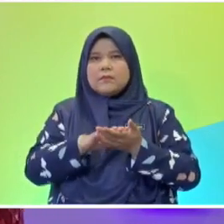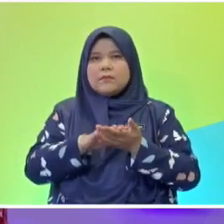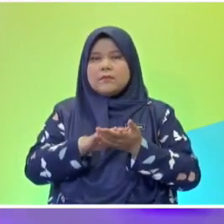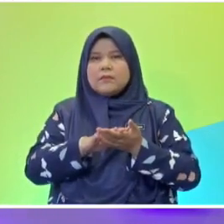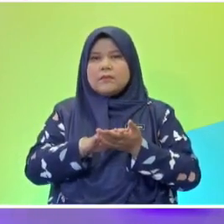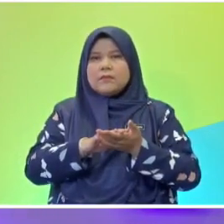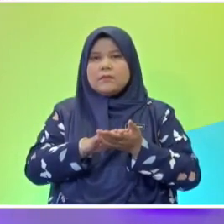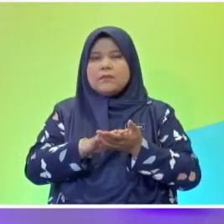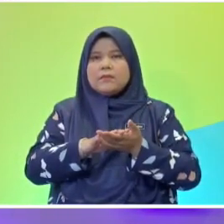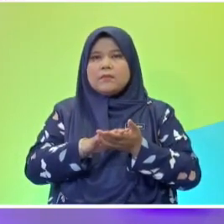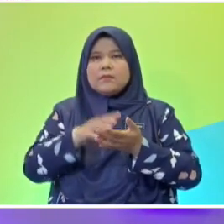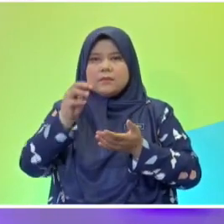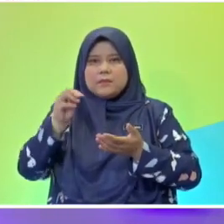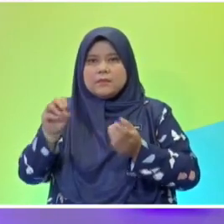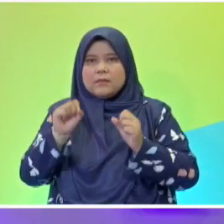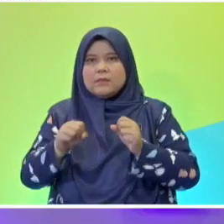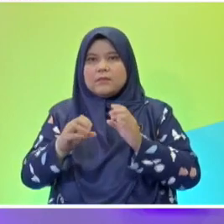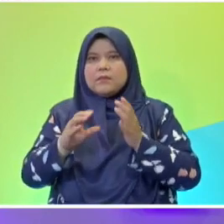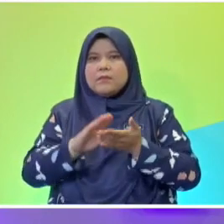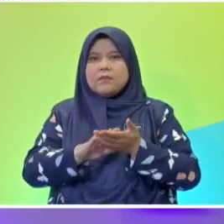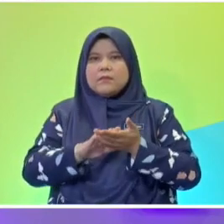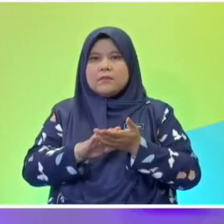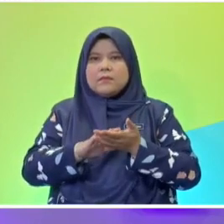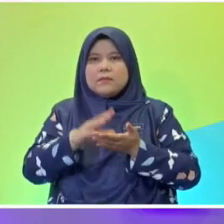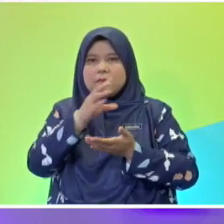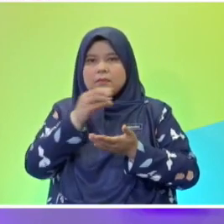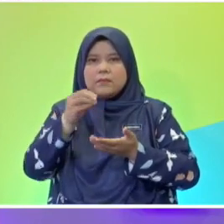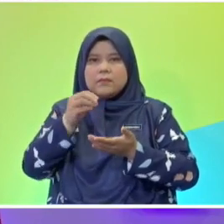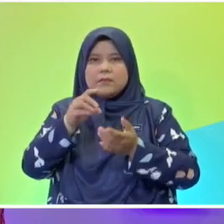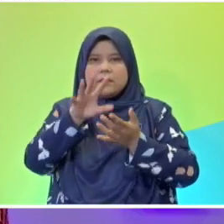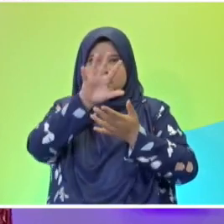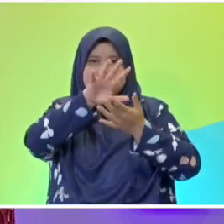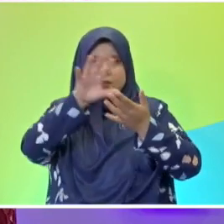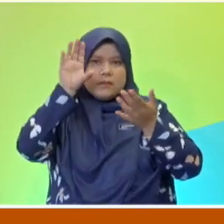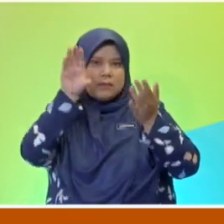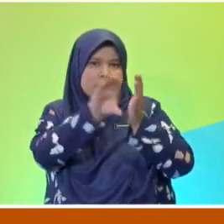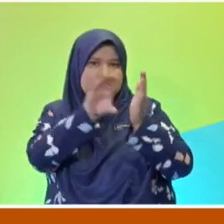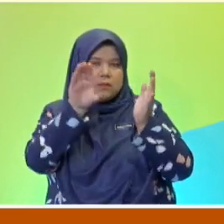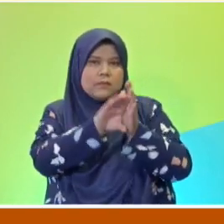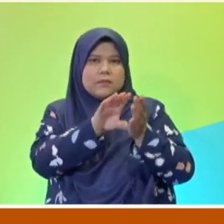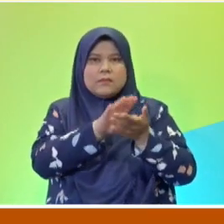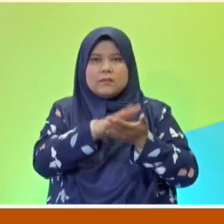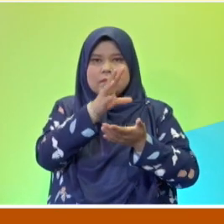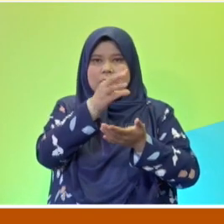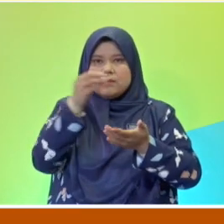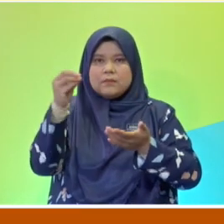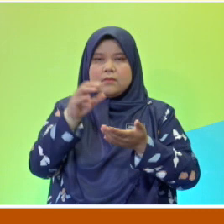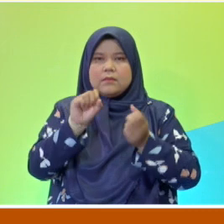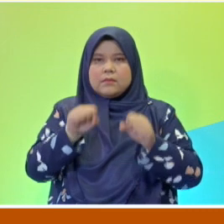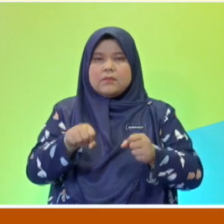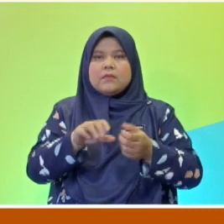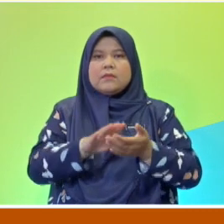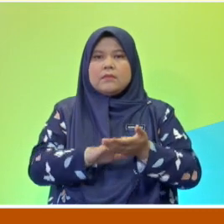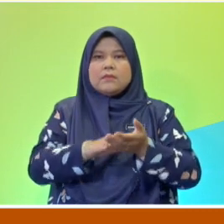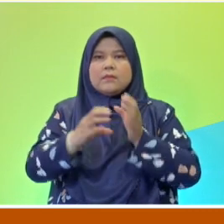should be able to communicate through print and digital media. As well, they should be able to